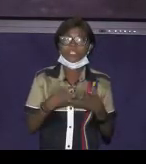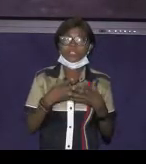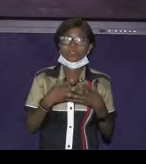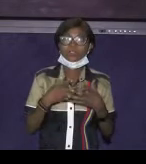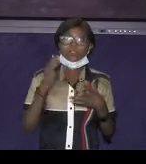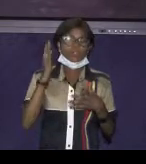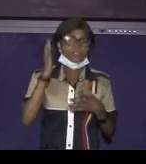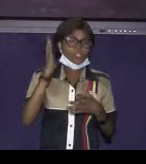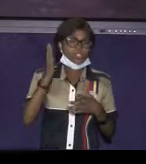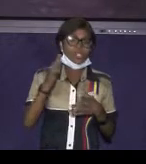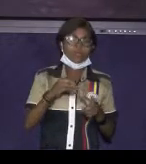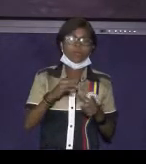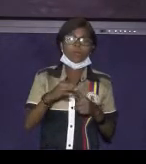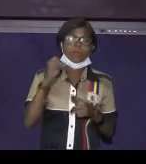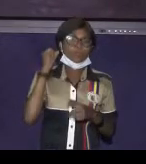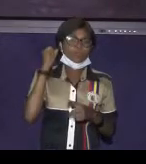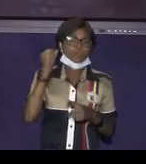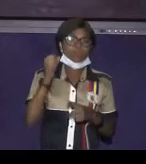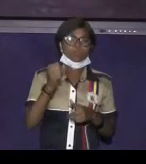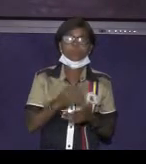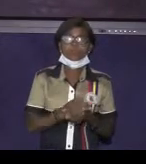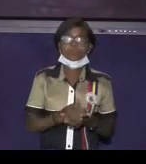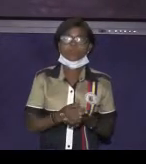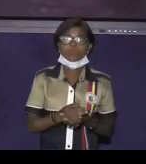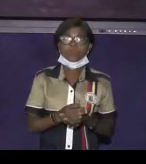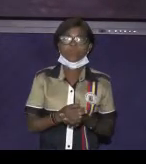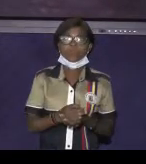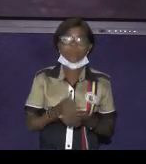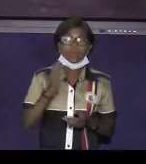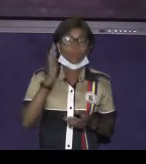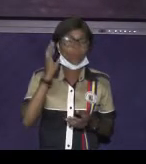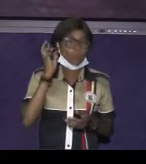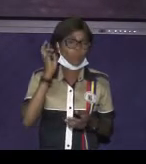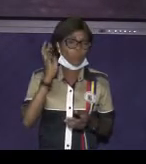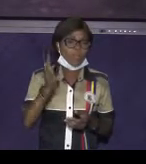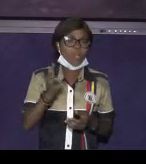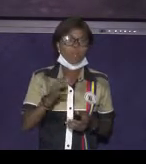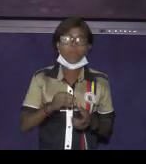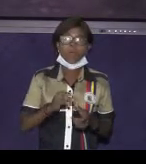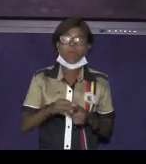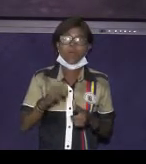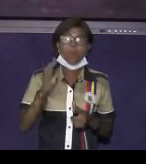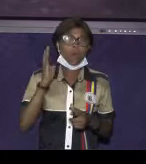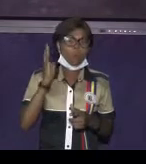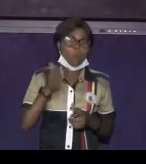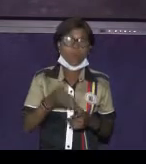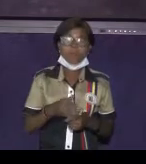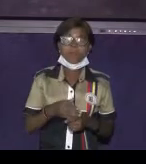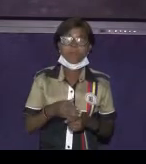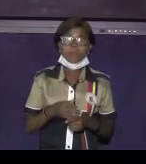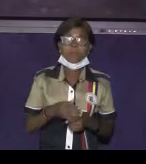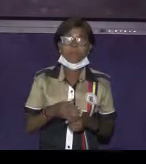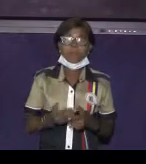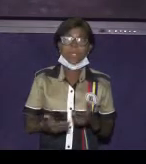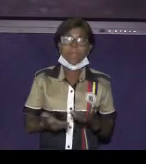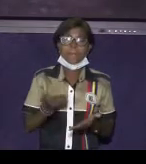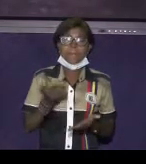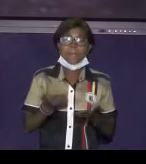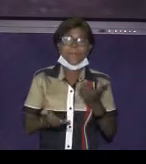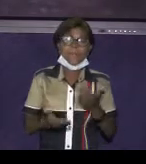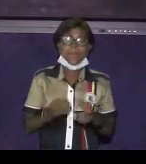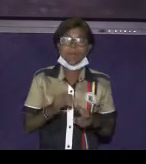Shall or should. Will or would. May or